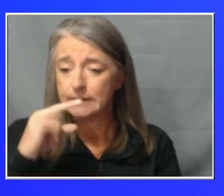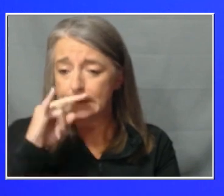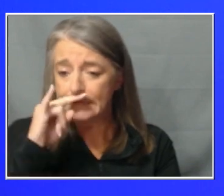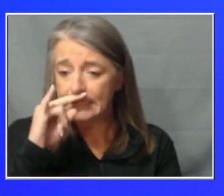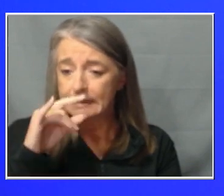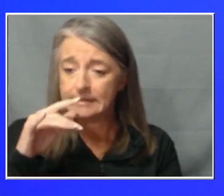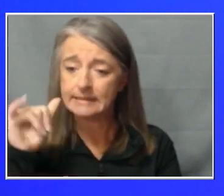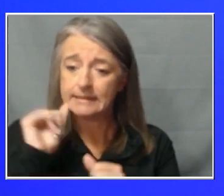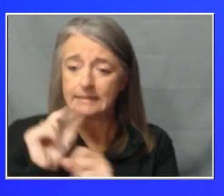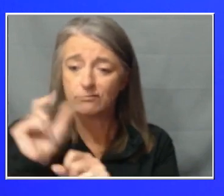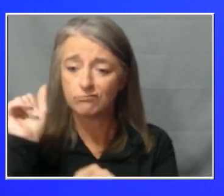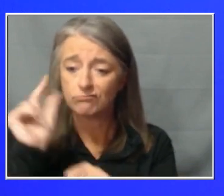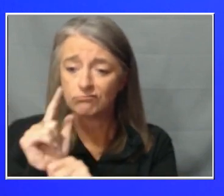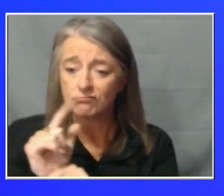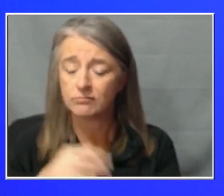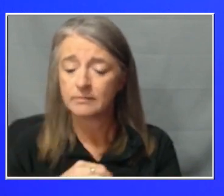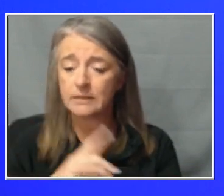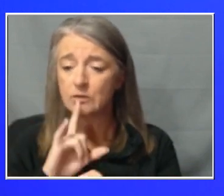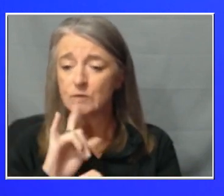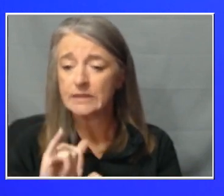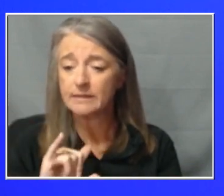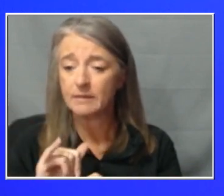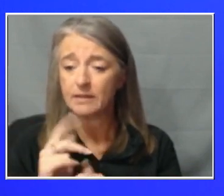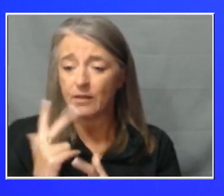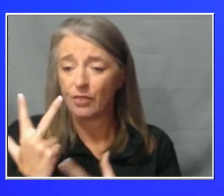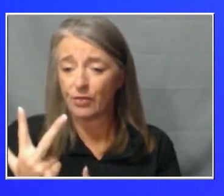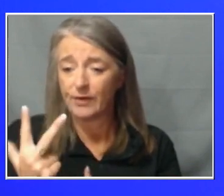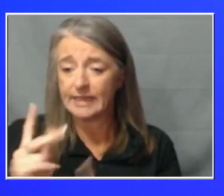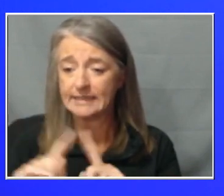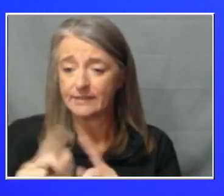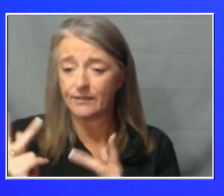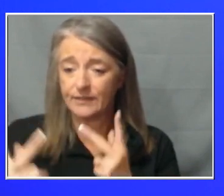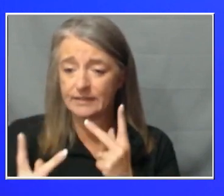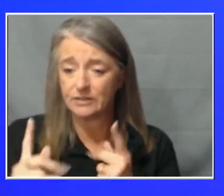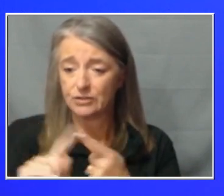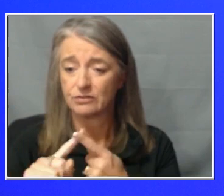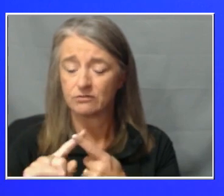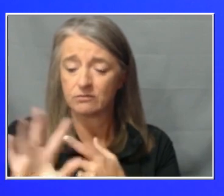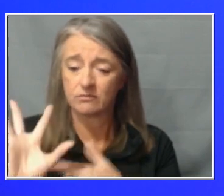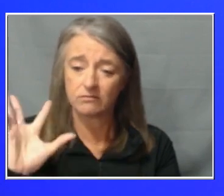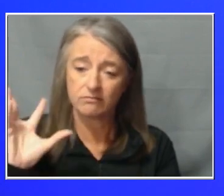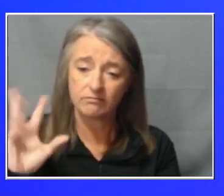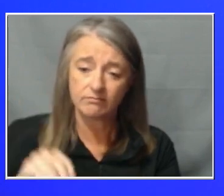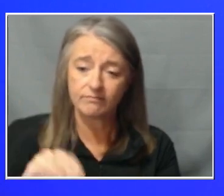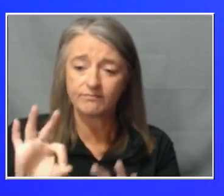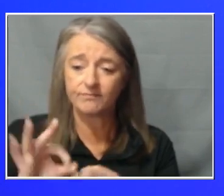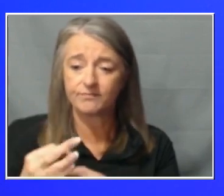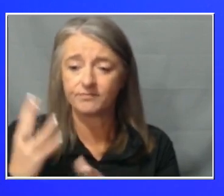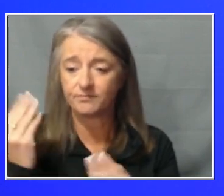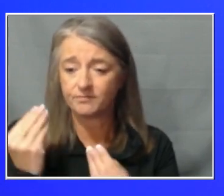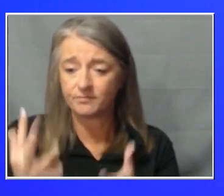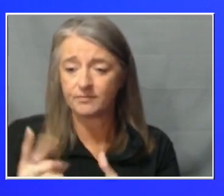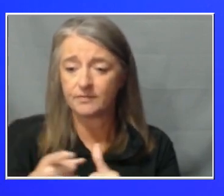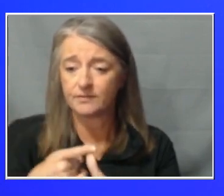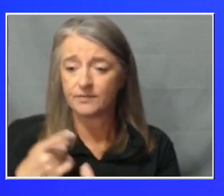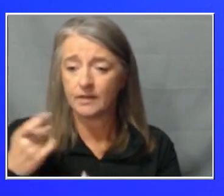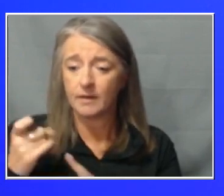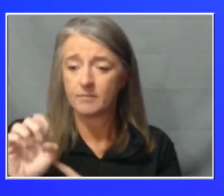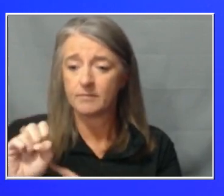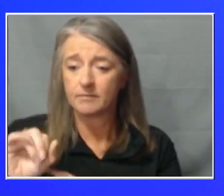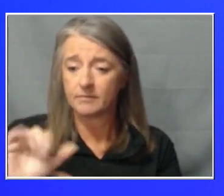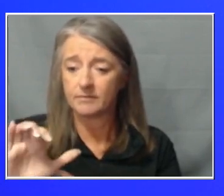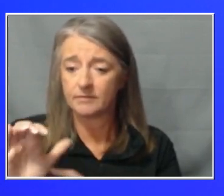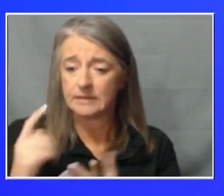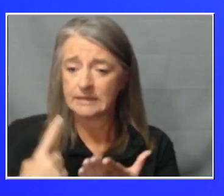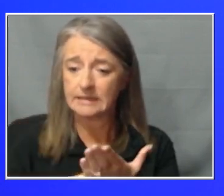siblings, and it took about 3 visits to get all of the family information from Eric. And sometimes it's hard to